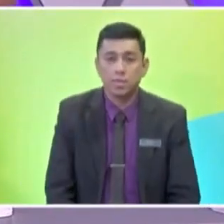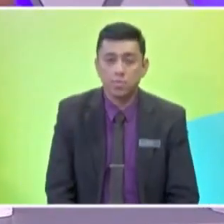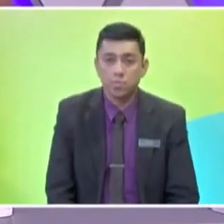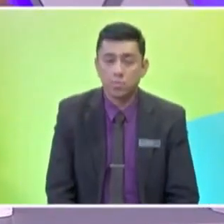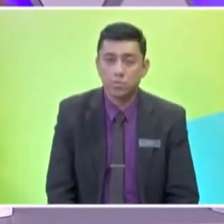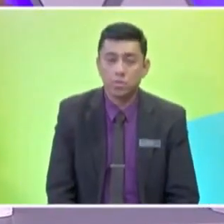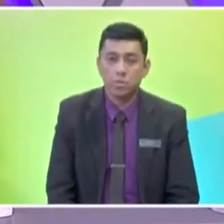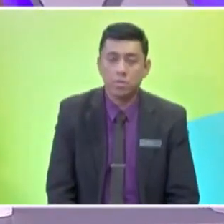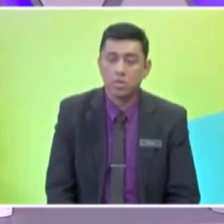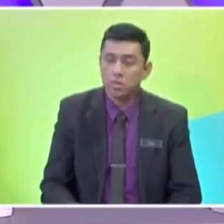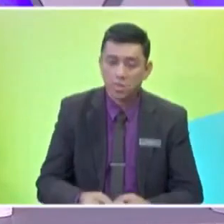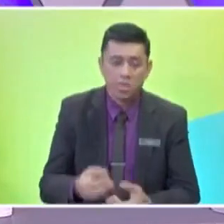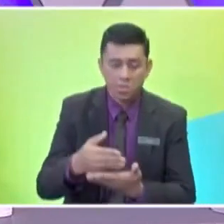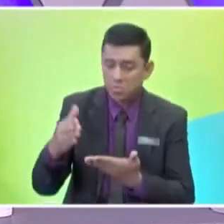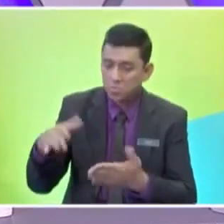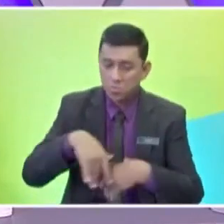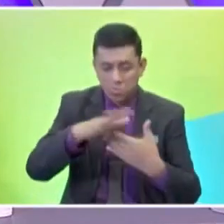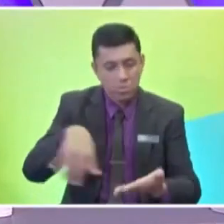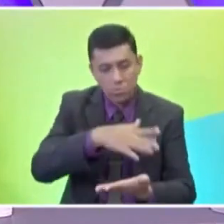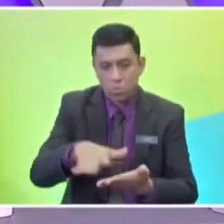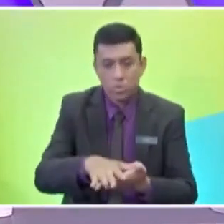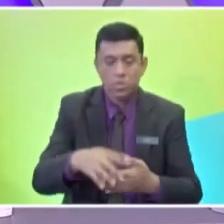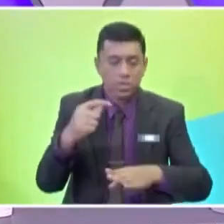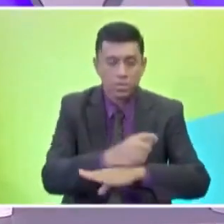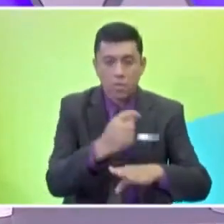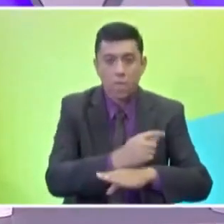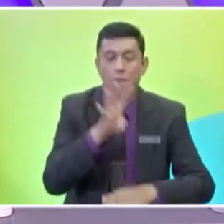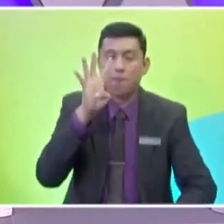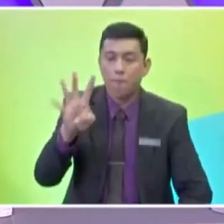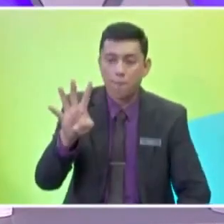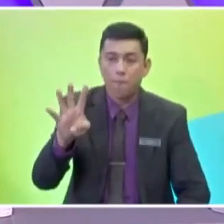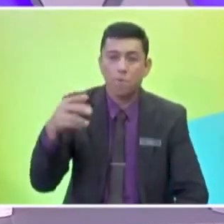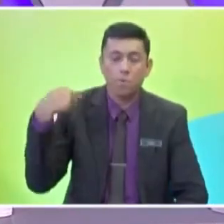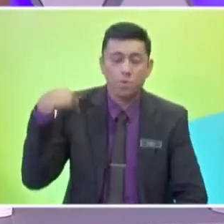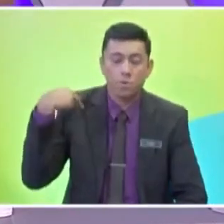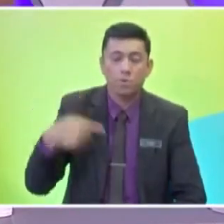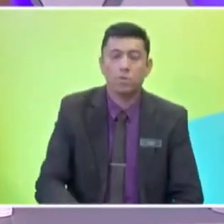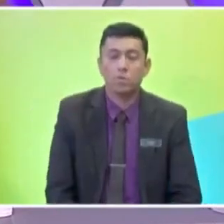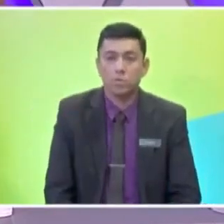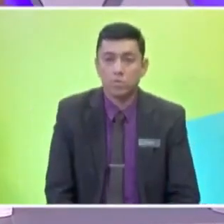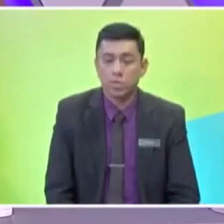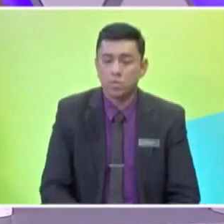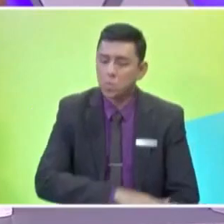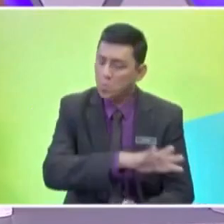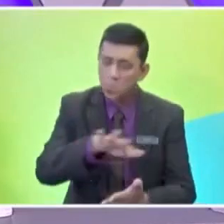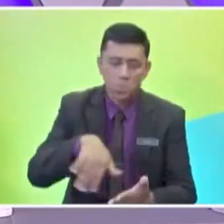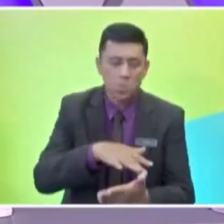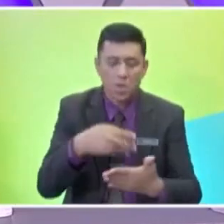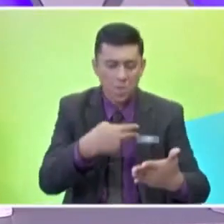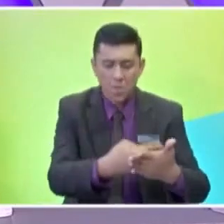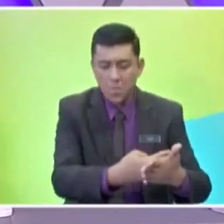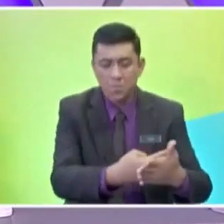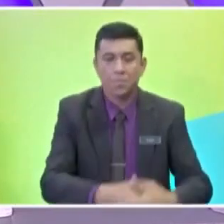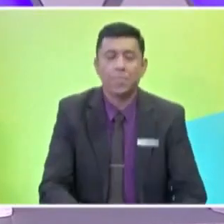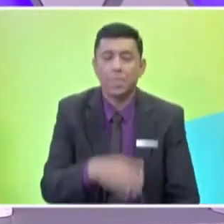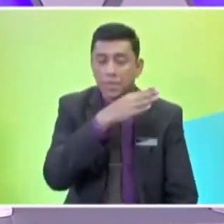So, most tame animals, they have four legs and they have tails. Almost most of the animals, they have legs.